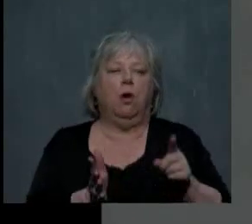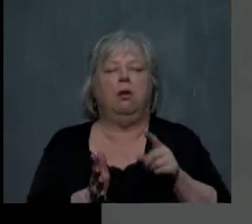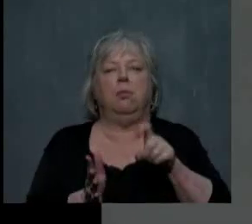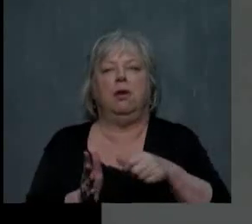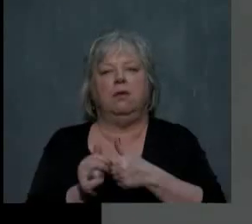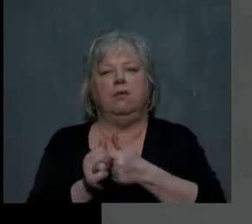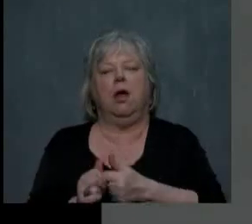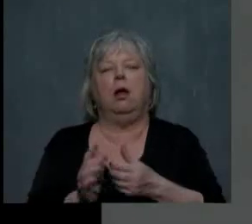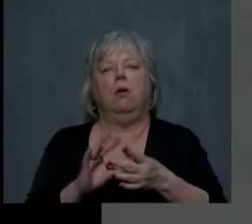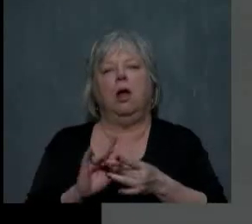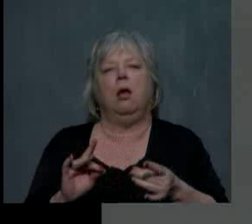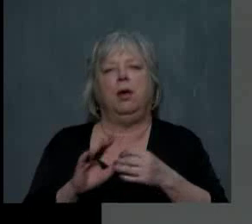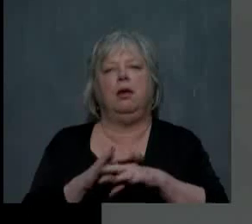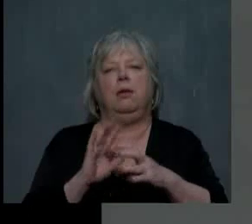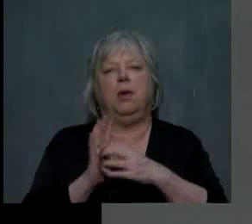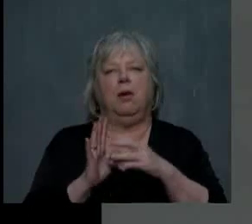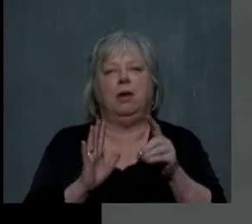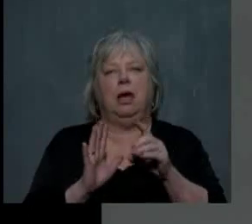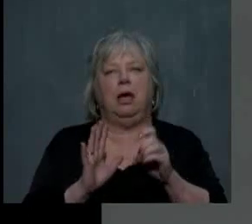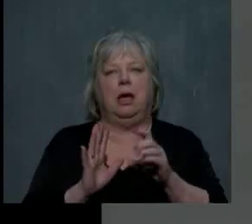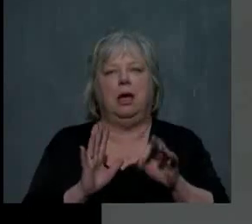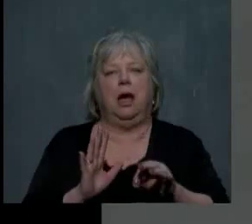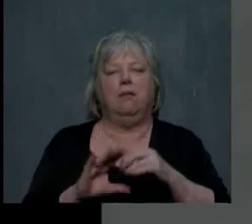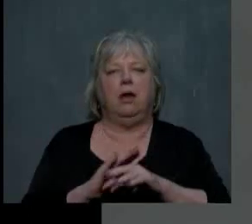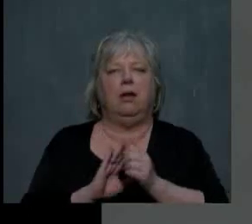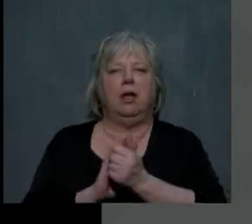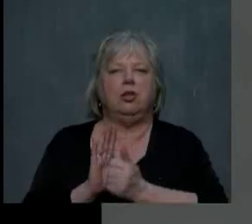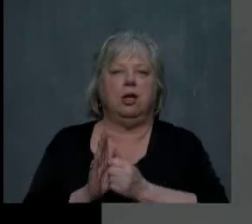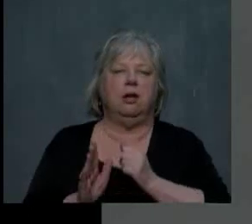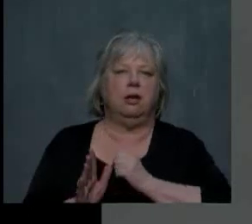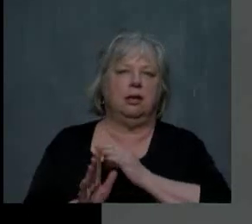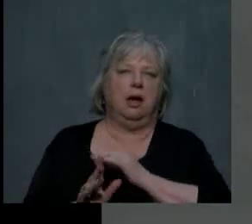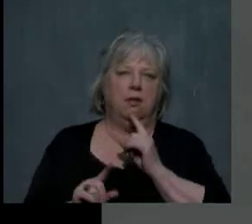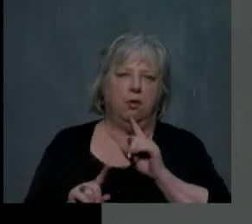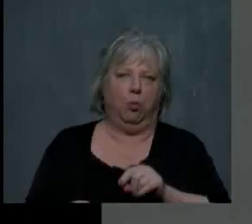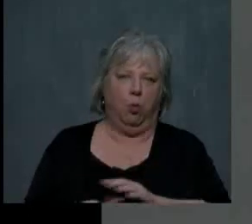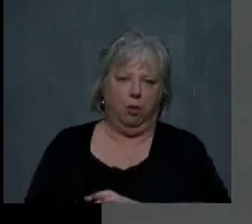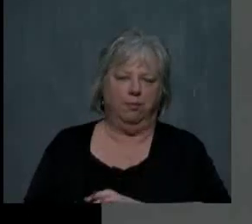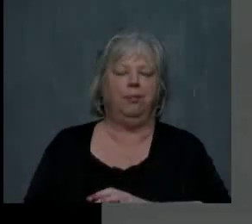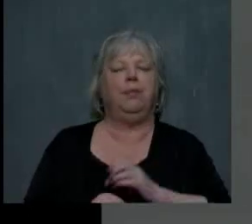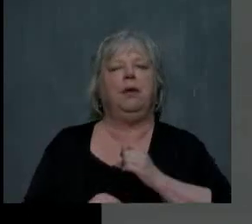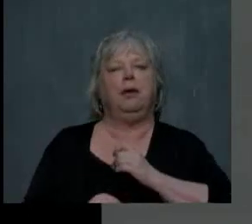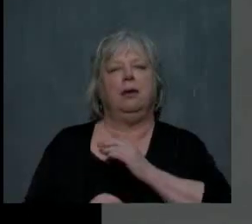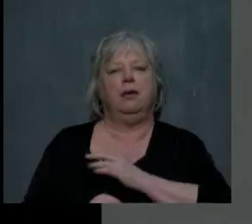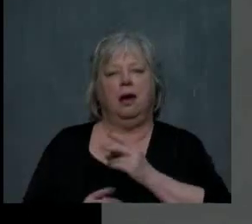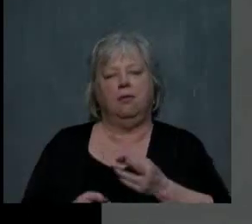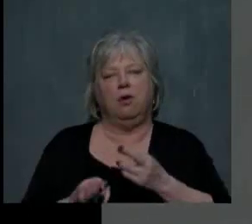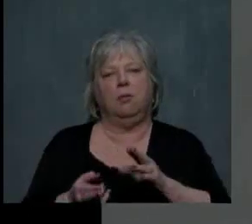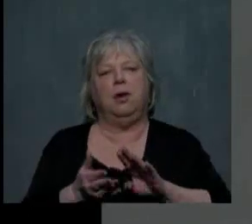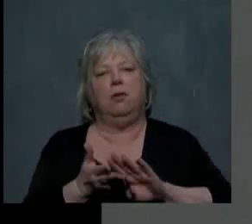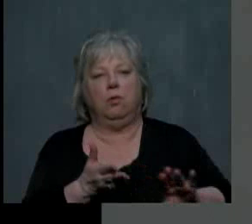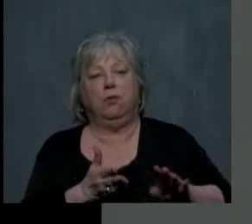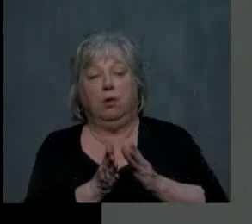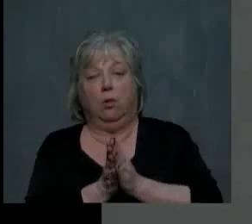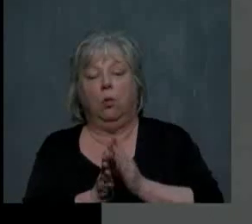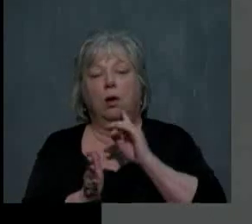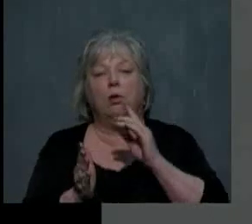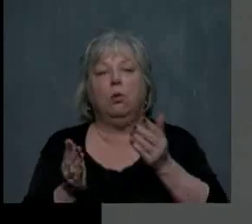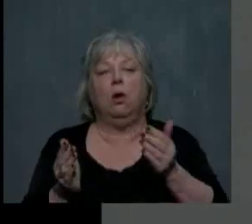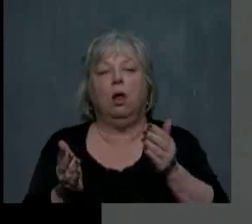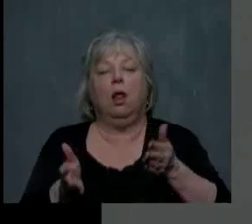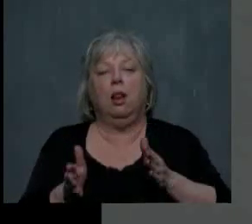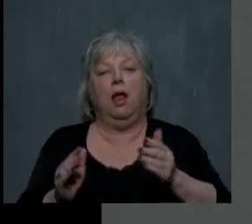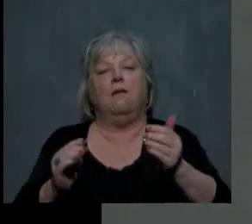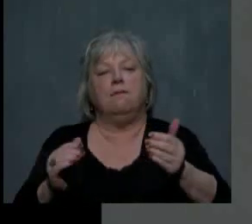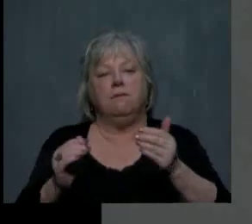conditions as outlined in paragraphs D, E, and F of the agenda staff report. Staff recommends approval of the variance request to allow reduced front and